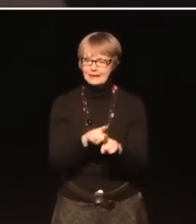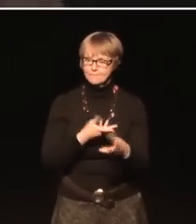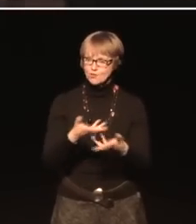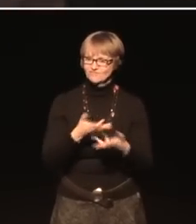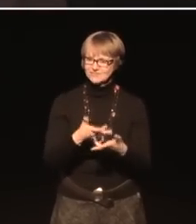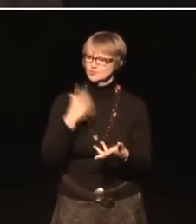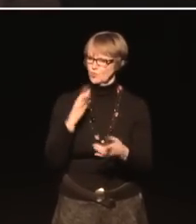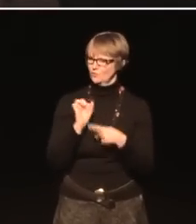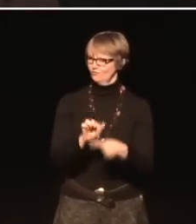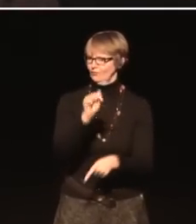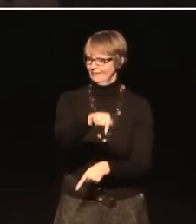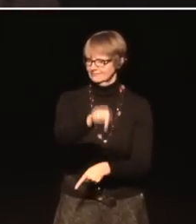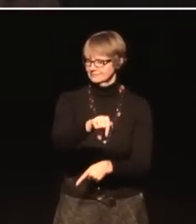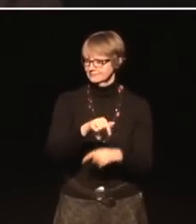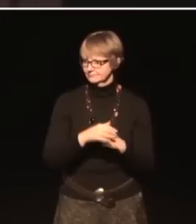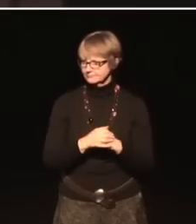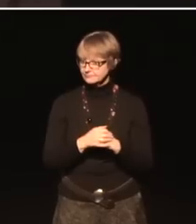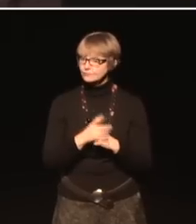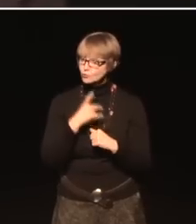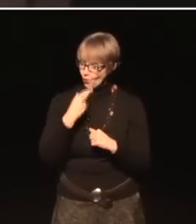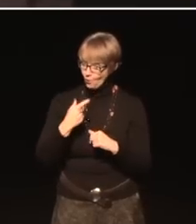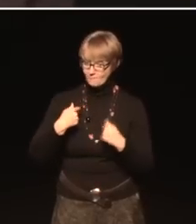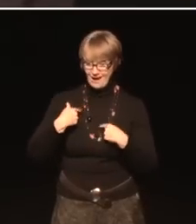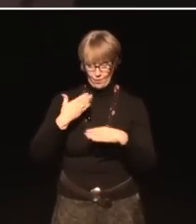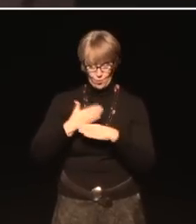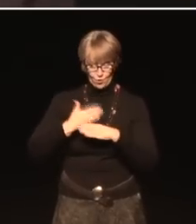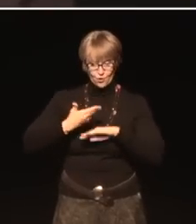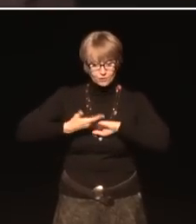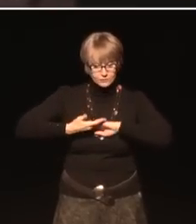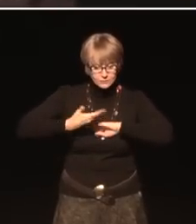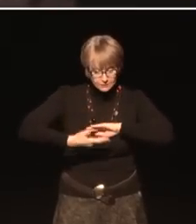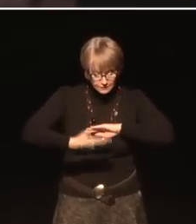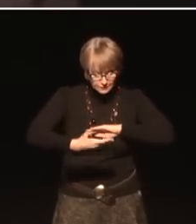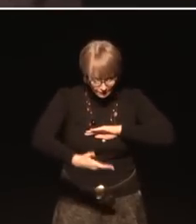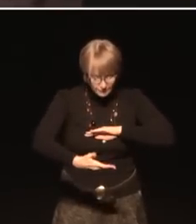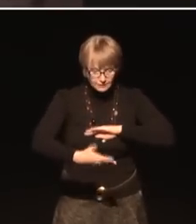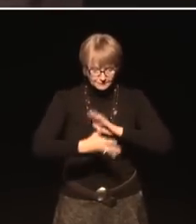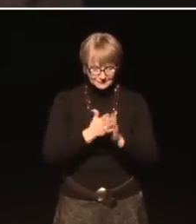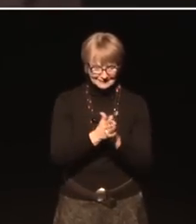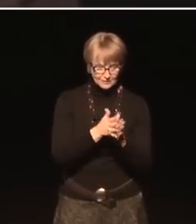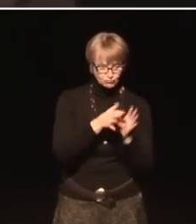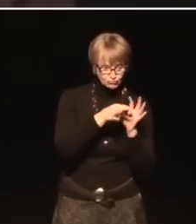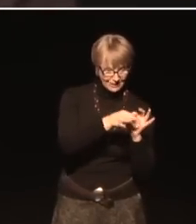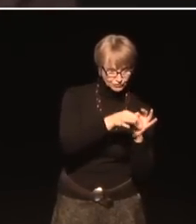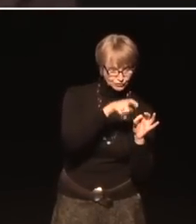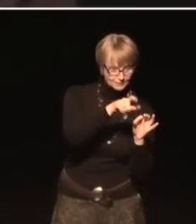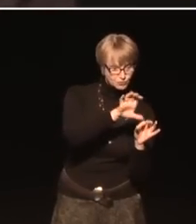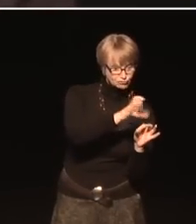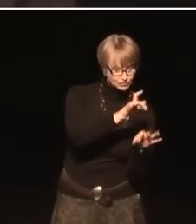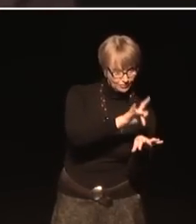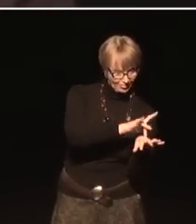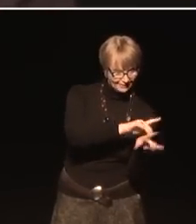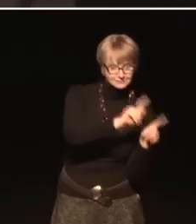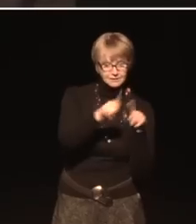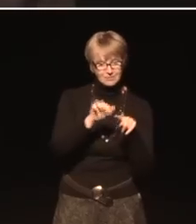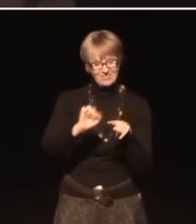The way that we're working is the legacy, we hope, is creating relationships between regional theatres and local Black